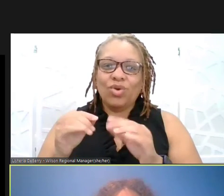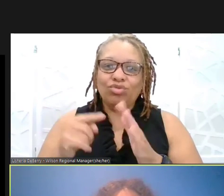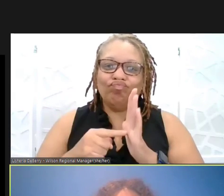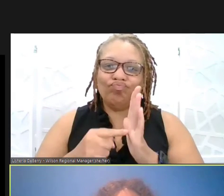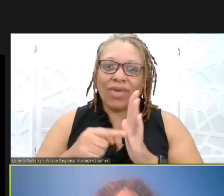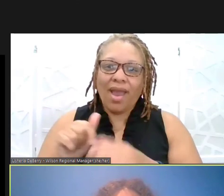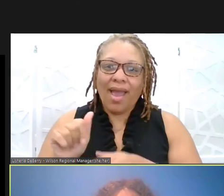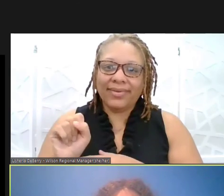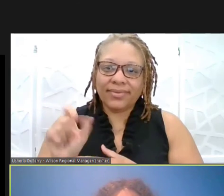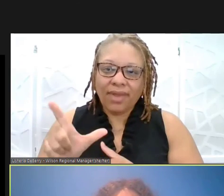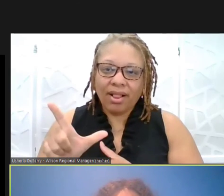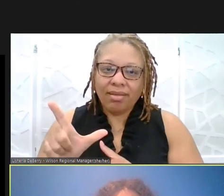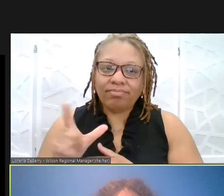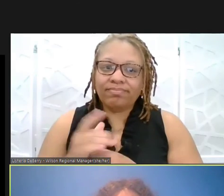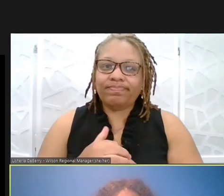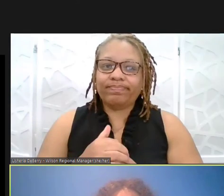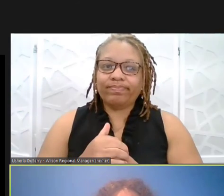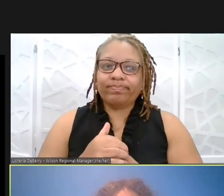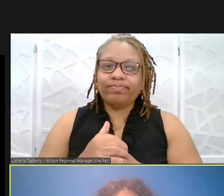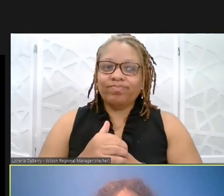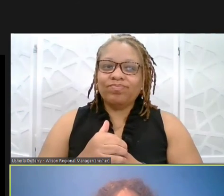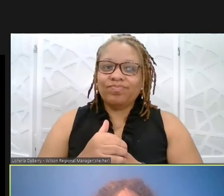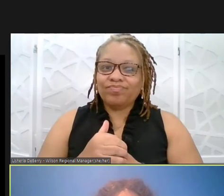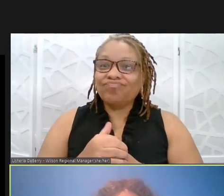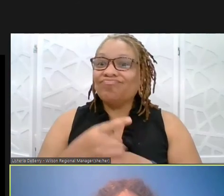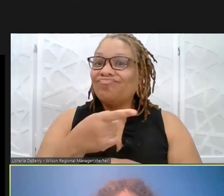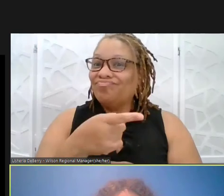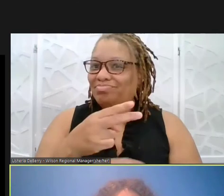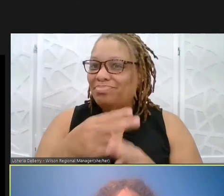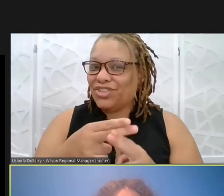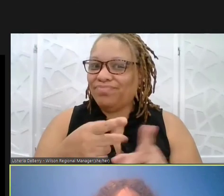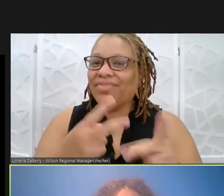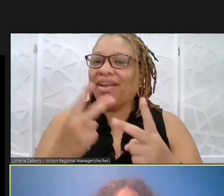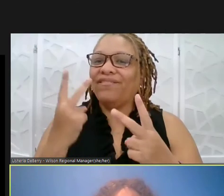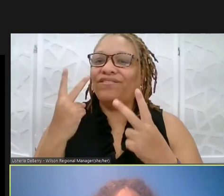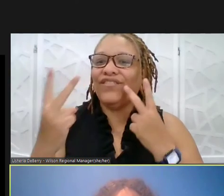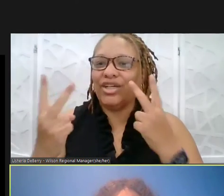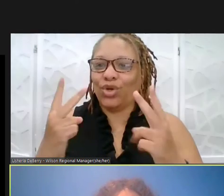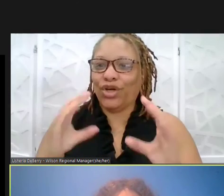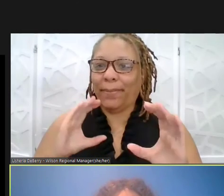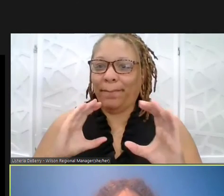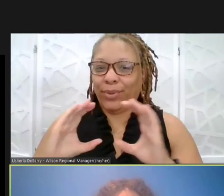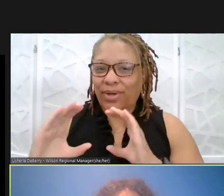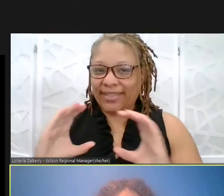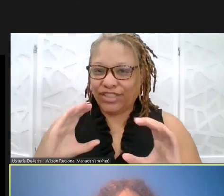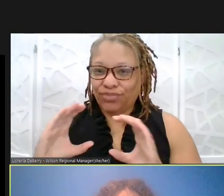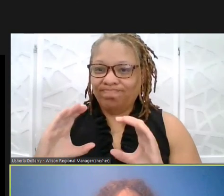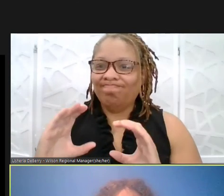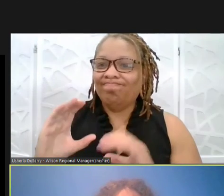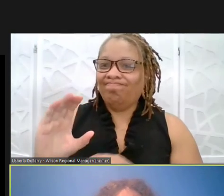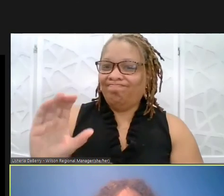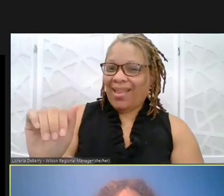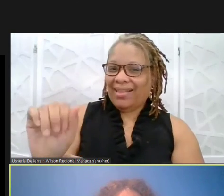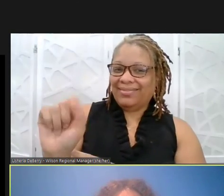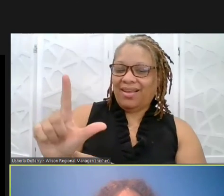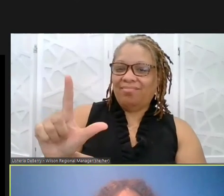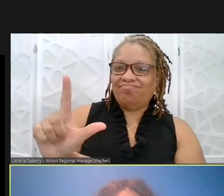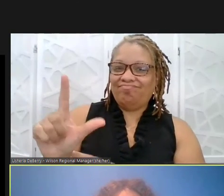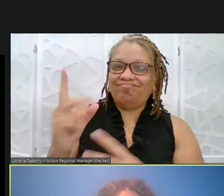And facial expression is very important when it comes to our language, when it comes to American Sign Language.